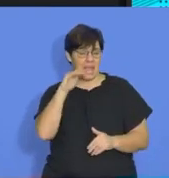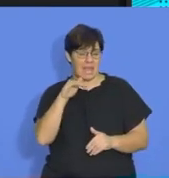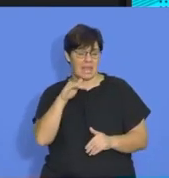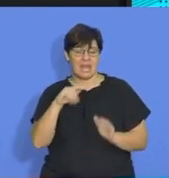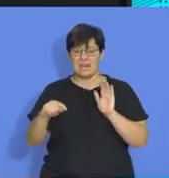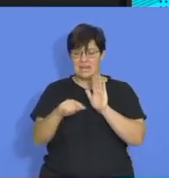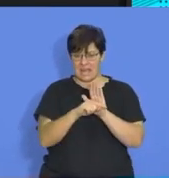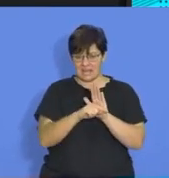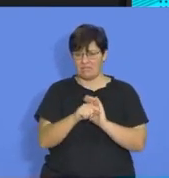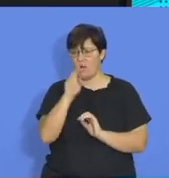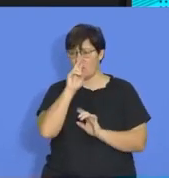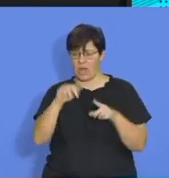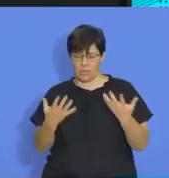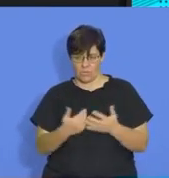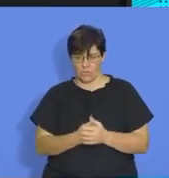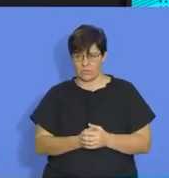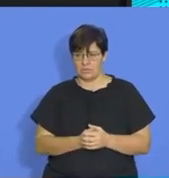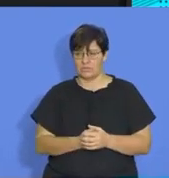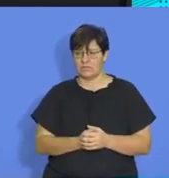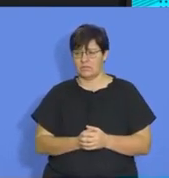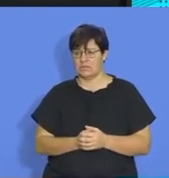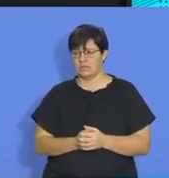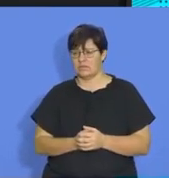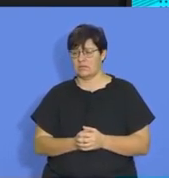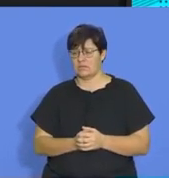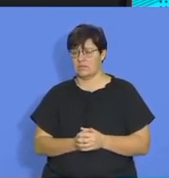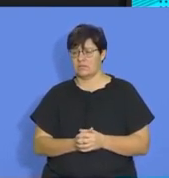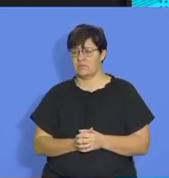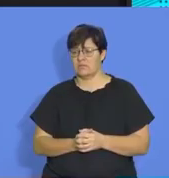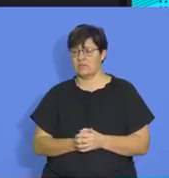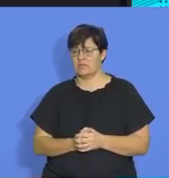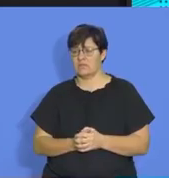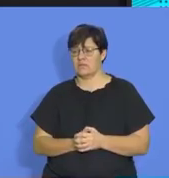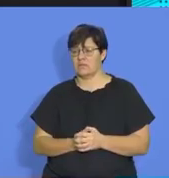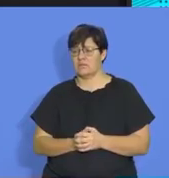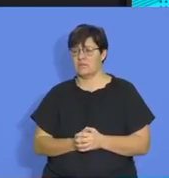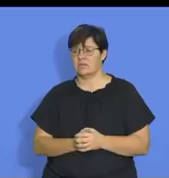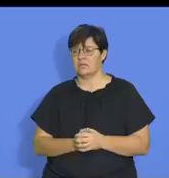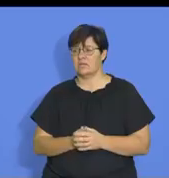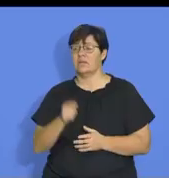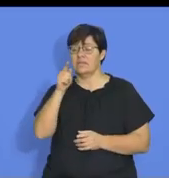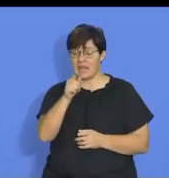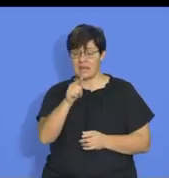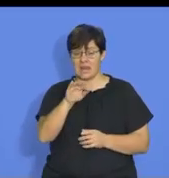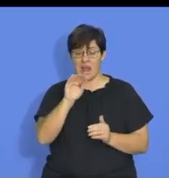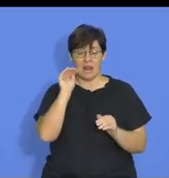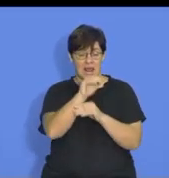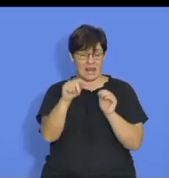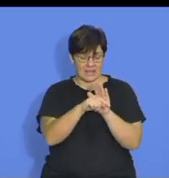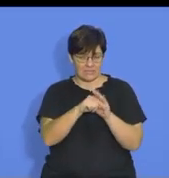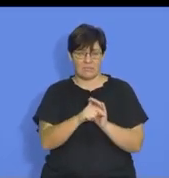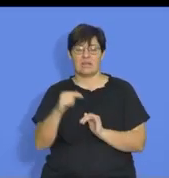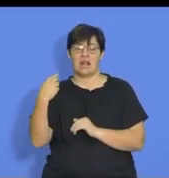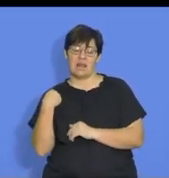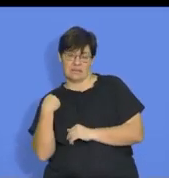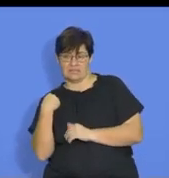go back to if bank was an overdraft, how would this change? So remember guys, if bank is an overdraft,